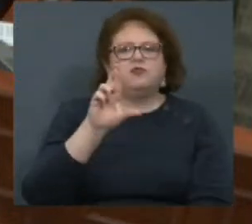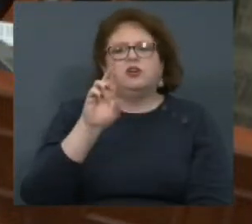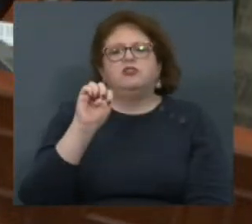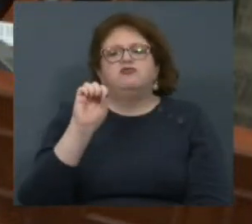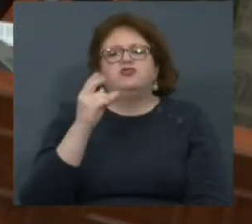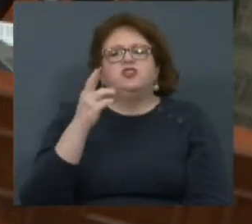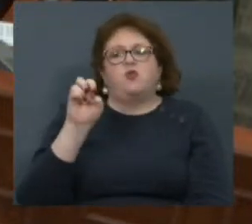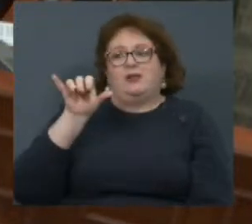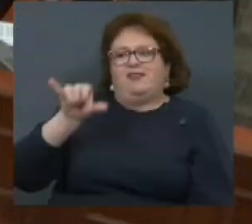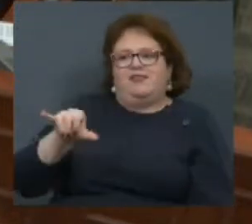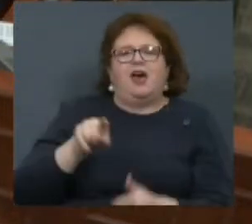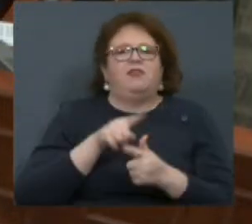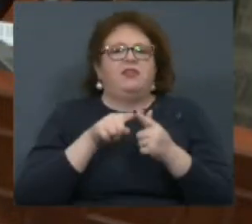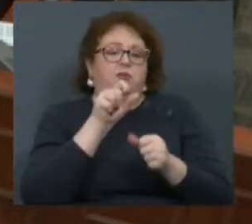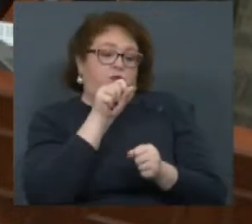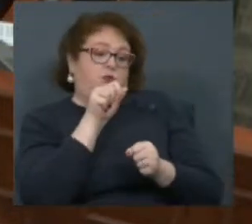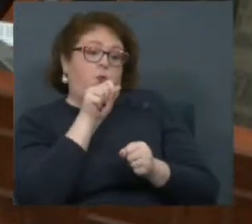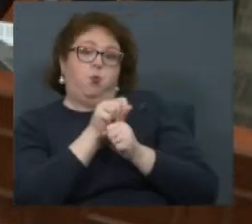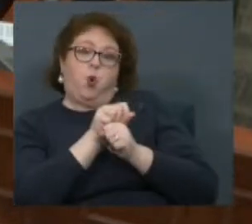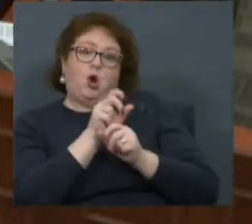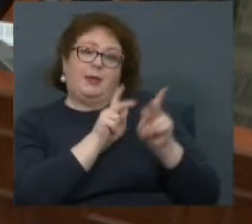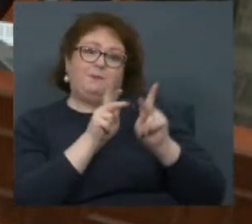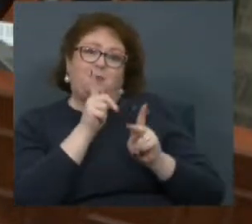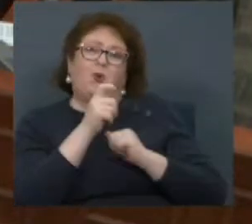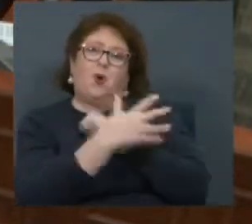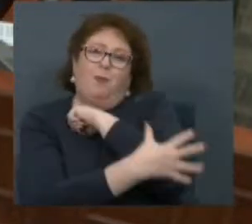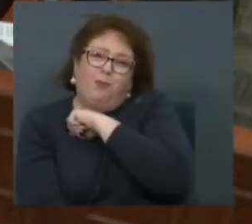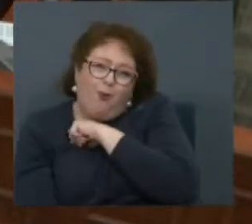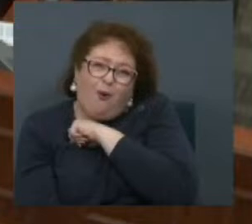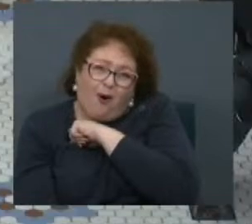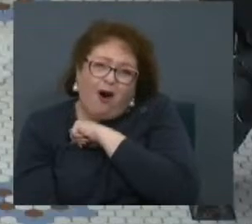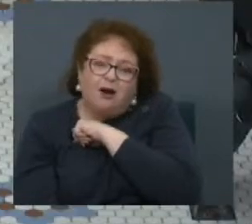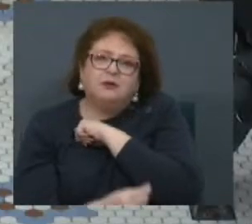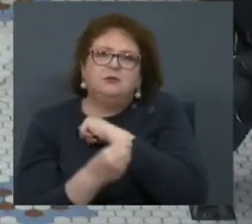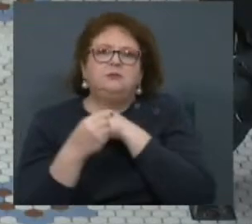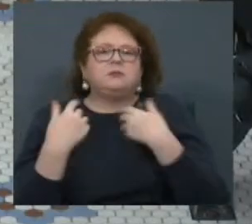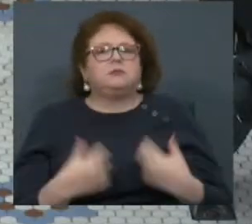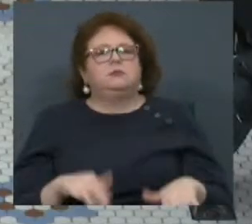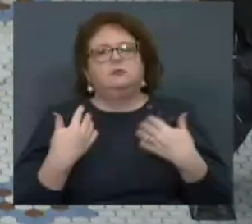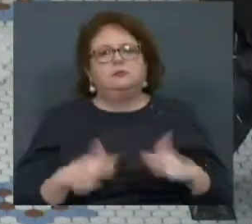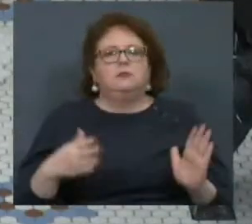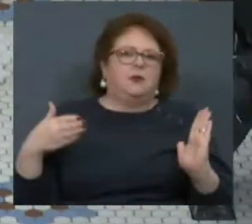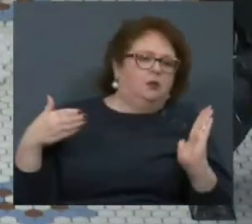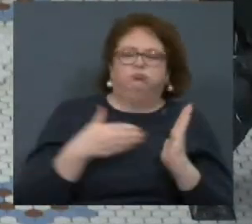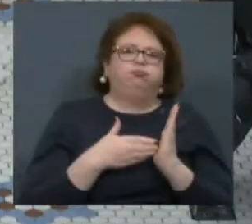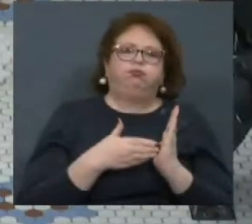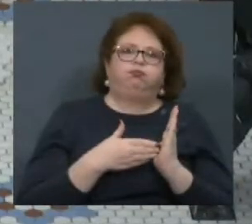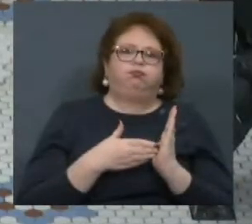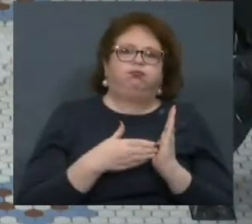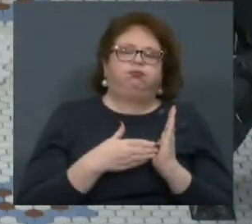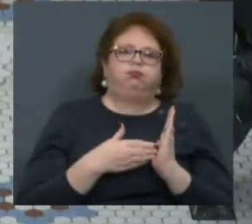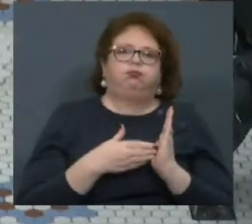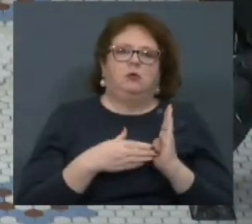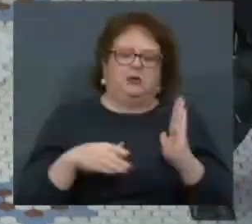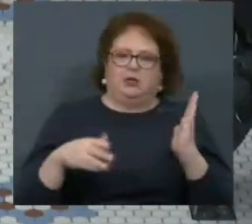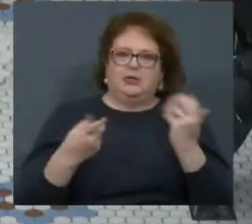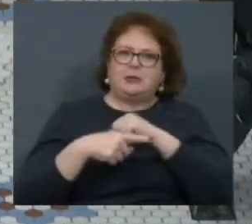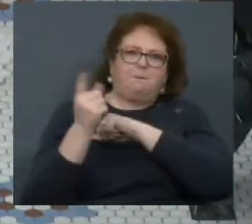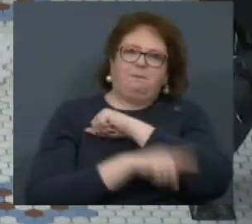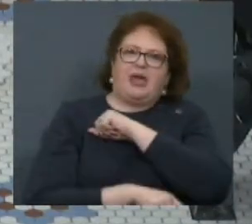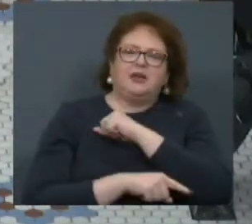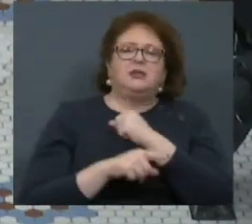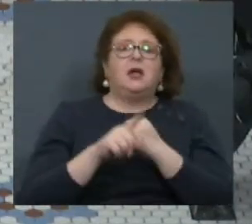of stress on the working poor. And not only that, like, we have a lot of underutilized resources, and there's been massive